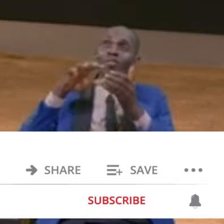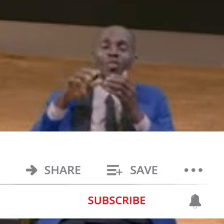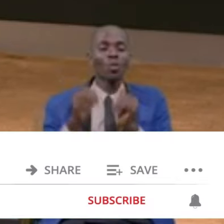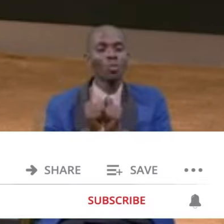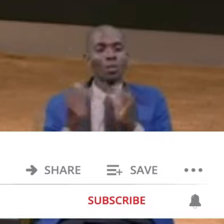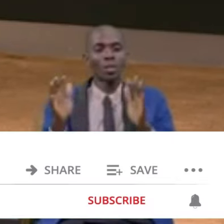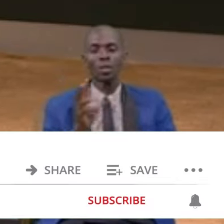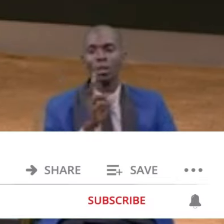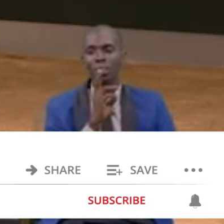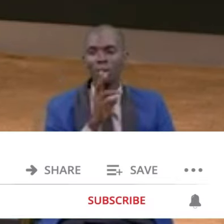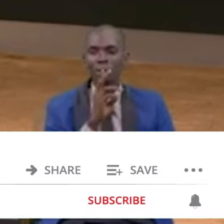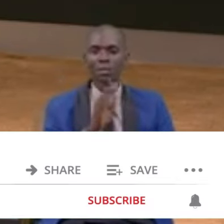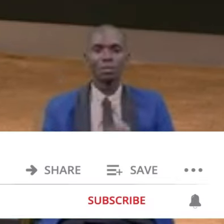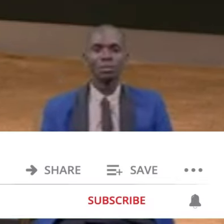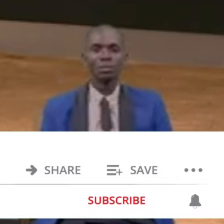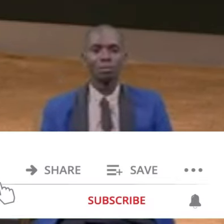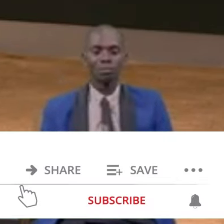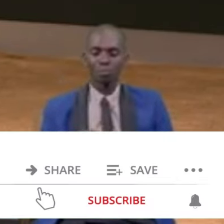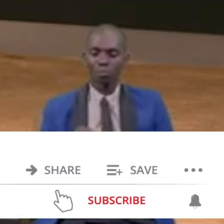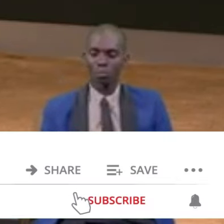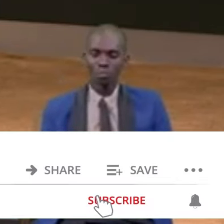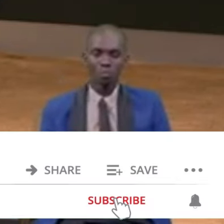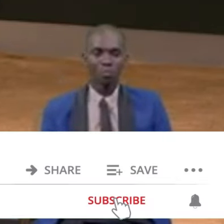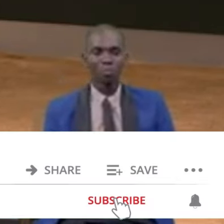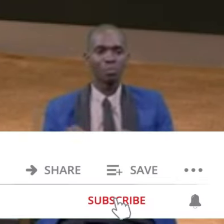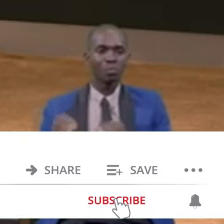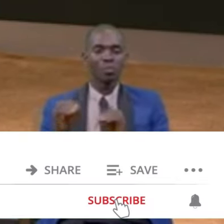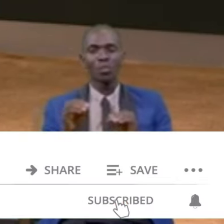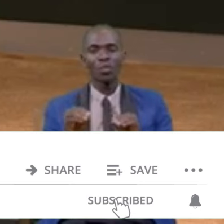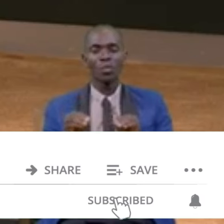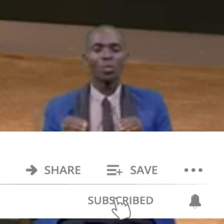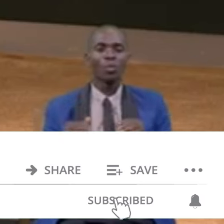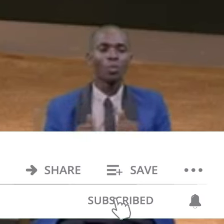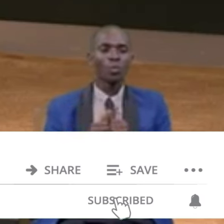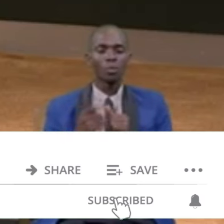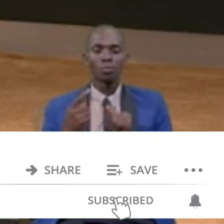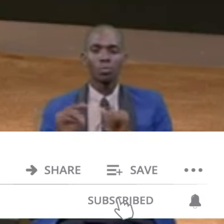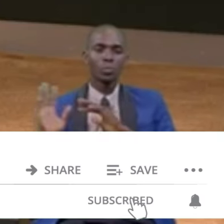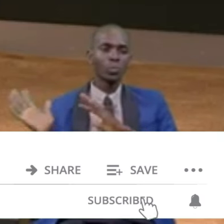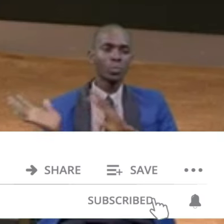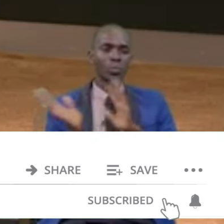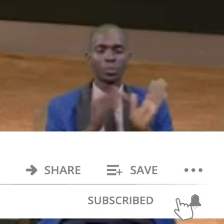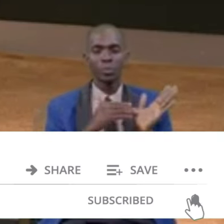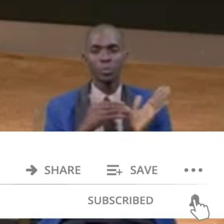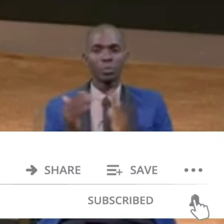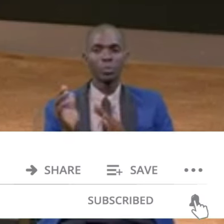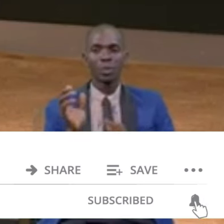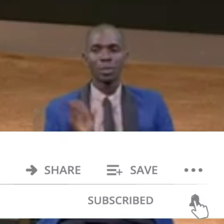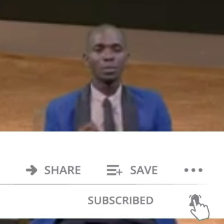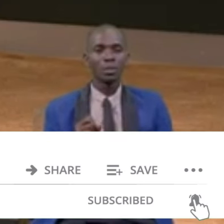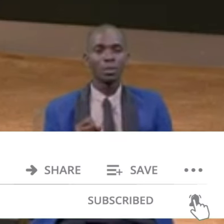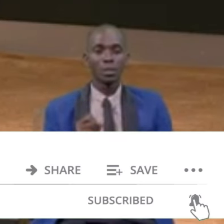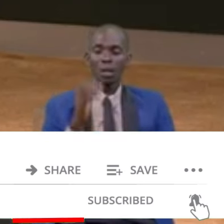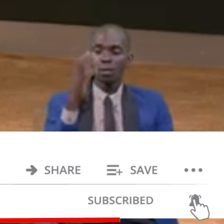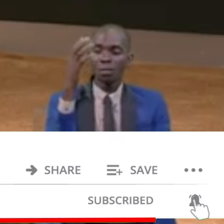water, carried about of winds,